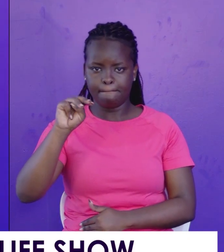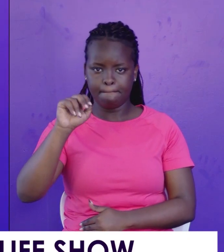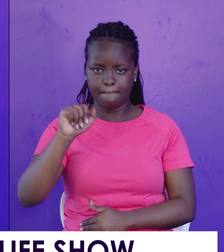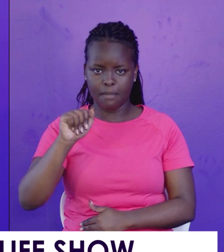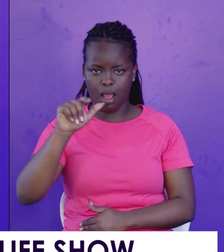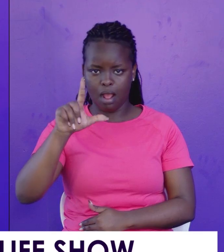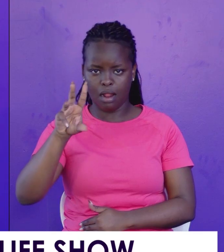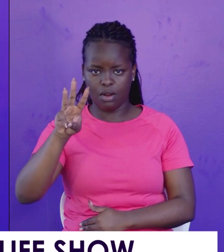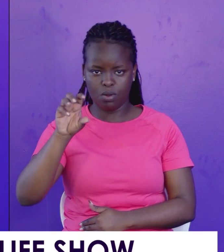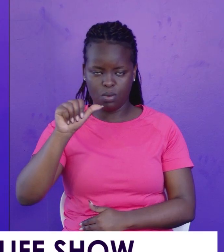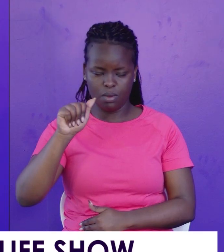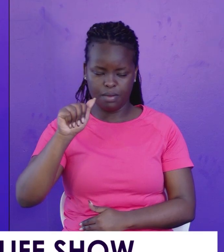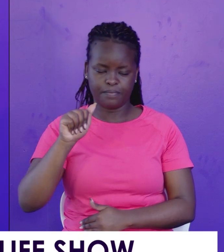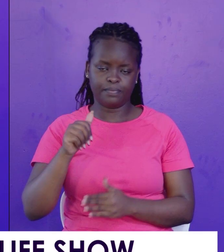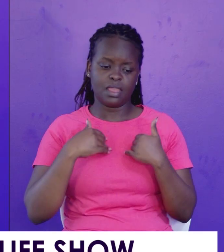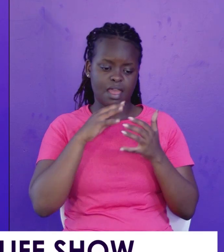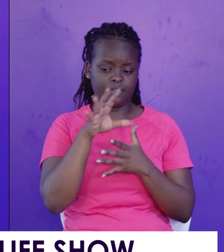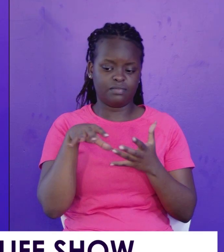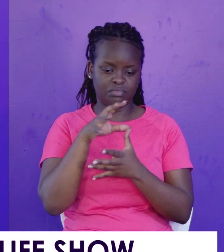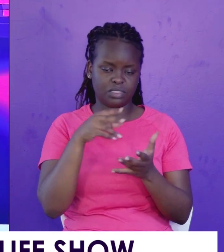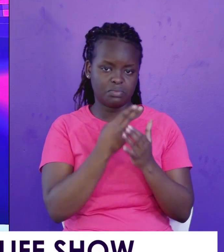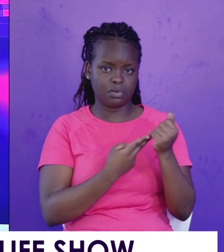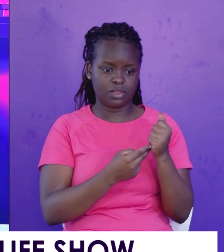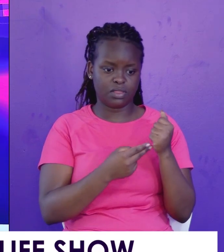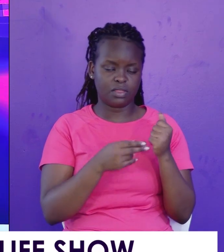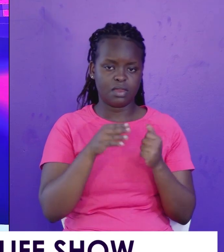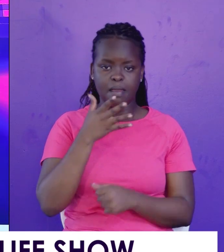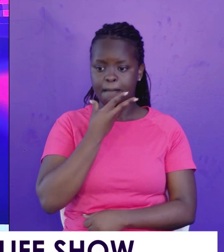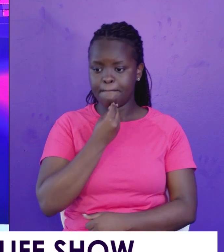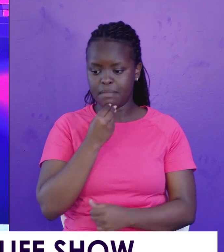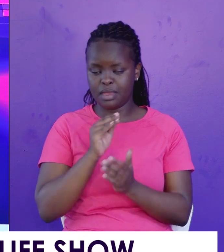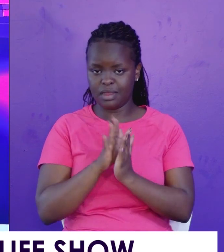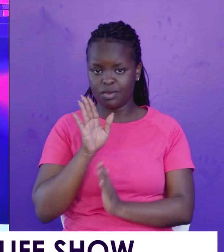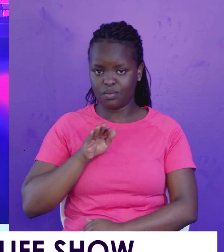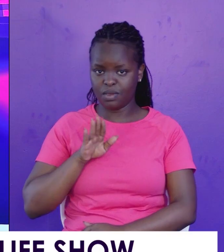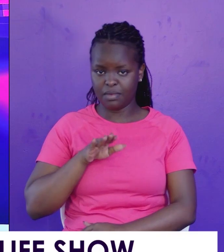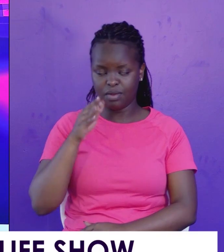a mixture of both men and women, because Ngil was part of it.